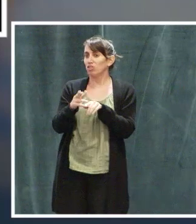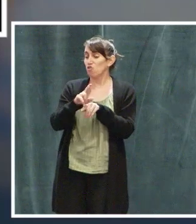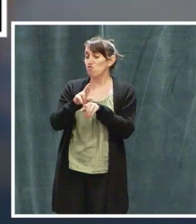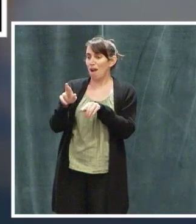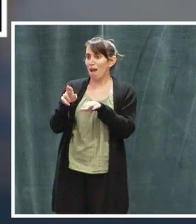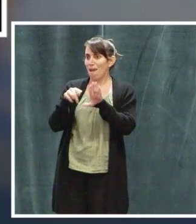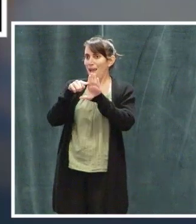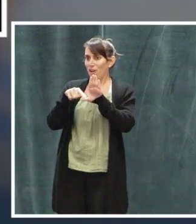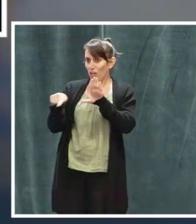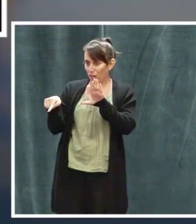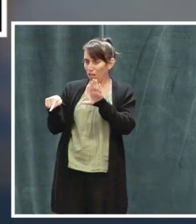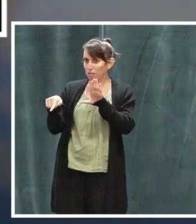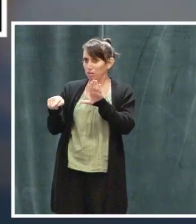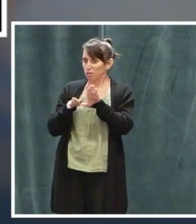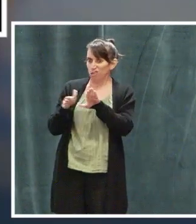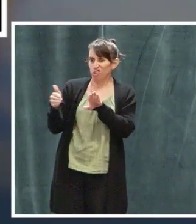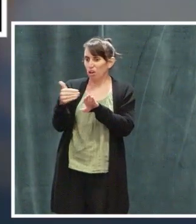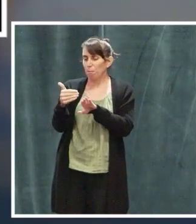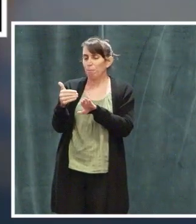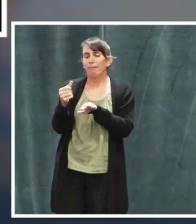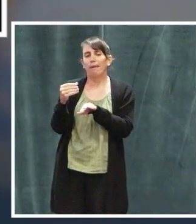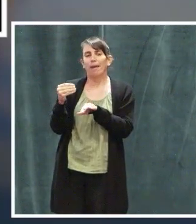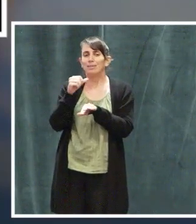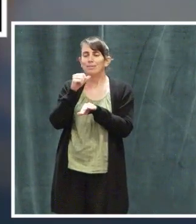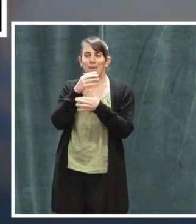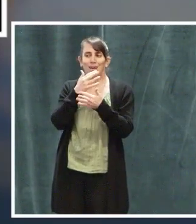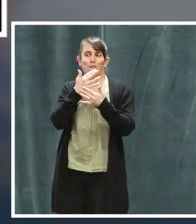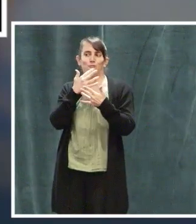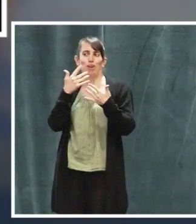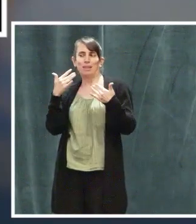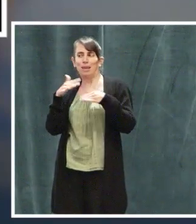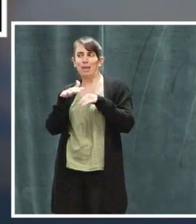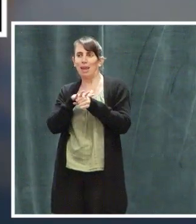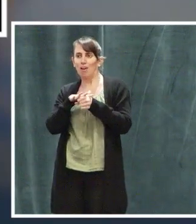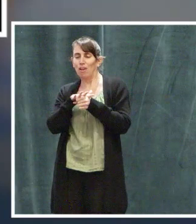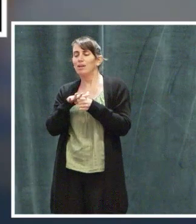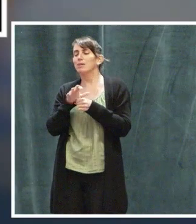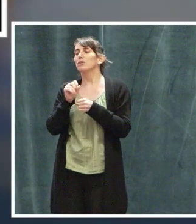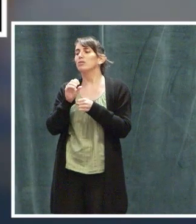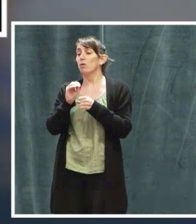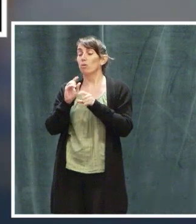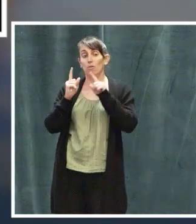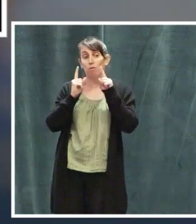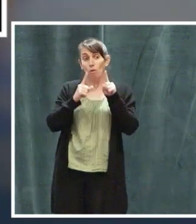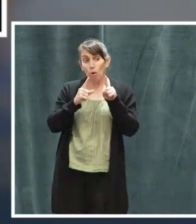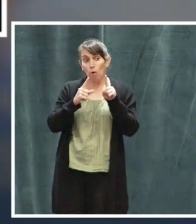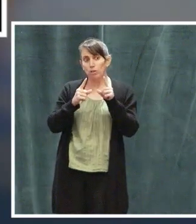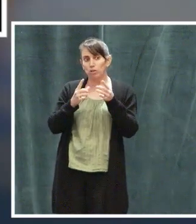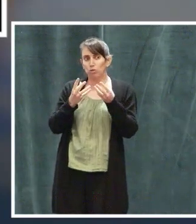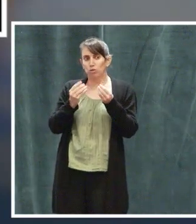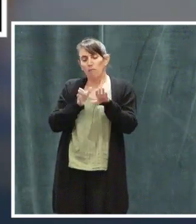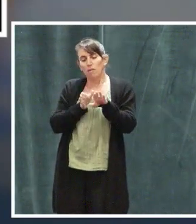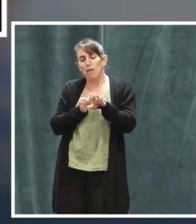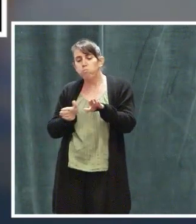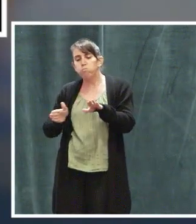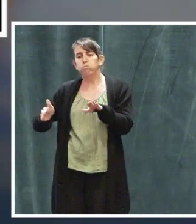angle. And it's not a particularly friendly area. And so the objective is to soften that a